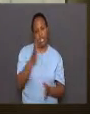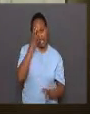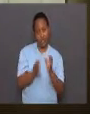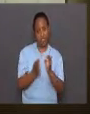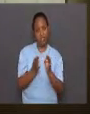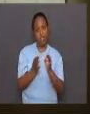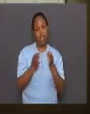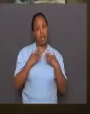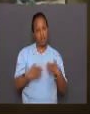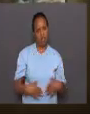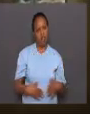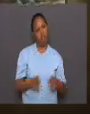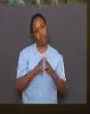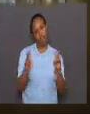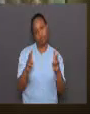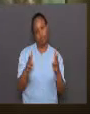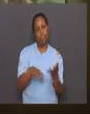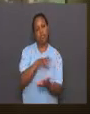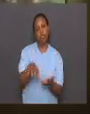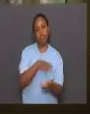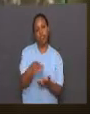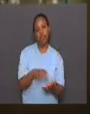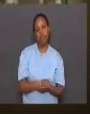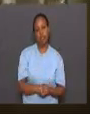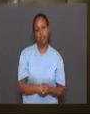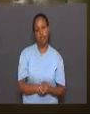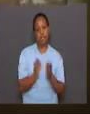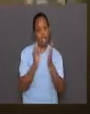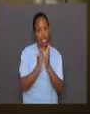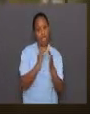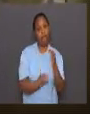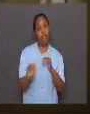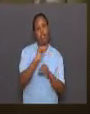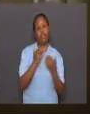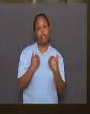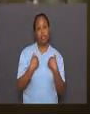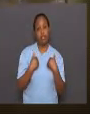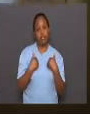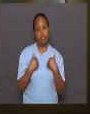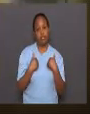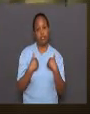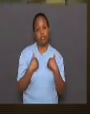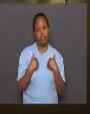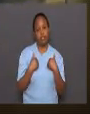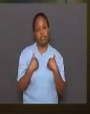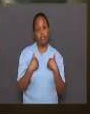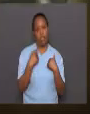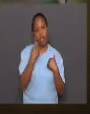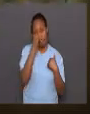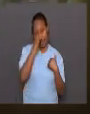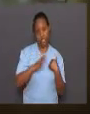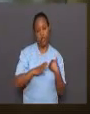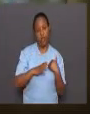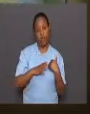no one can be convicted without a sufficient body of evidence proving guilt.